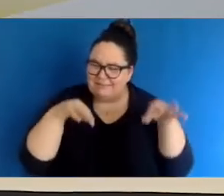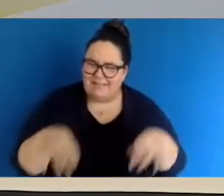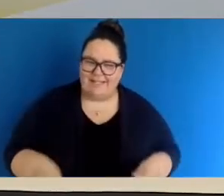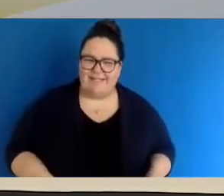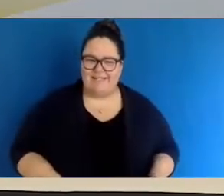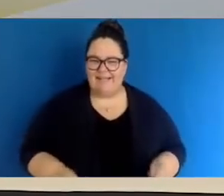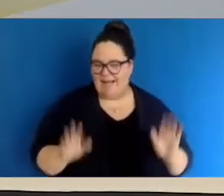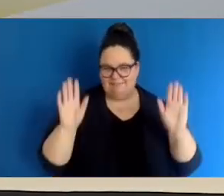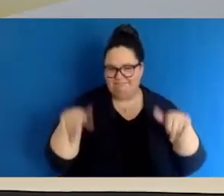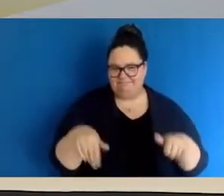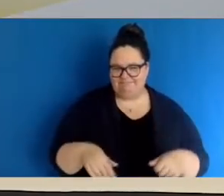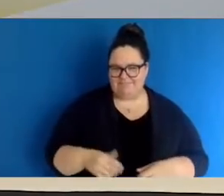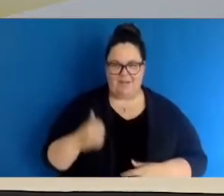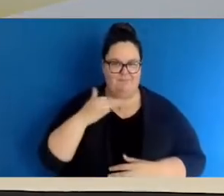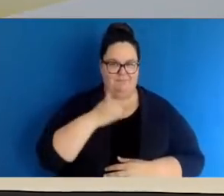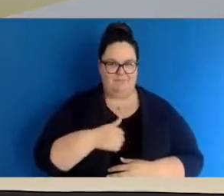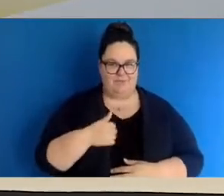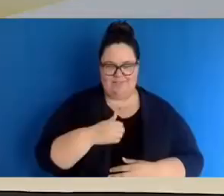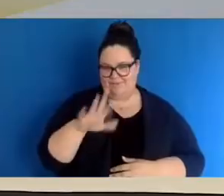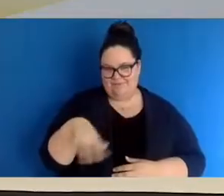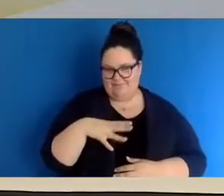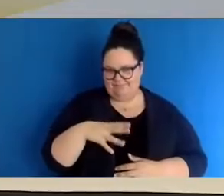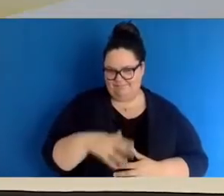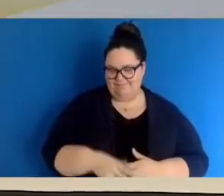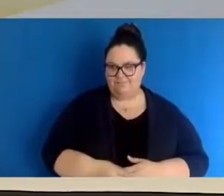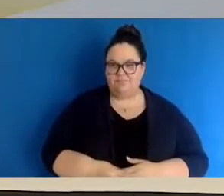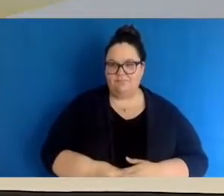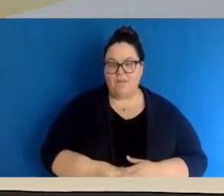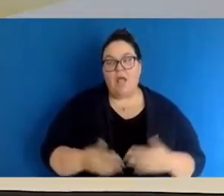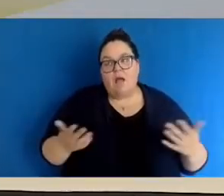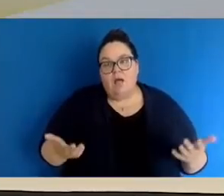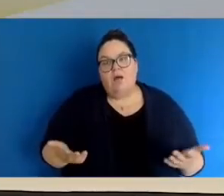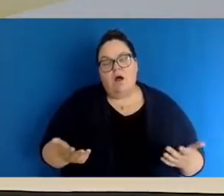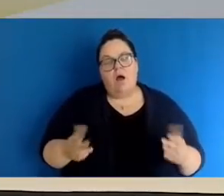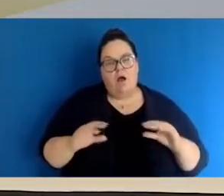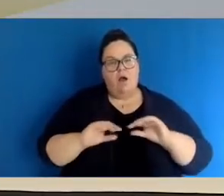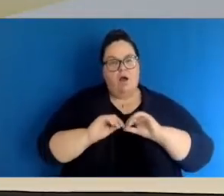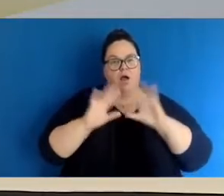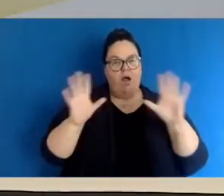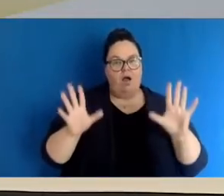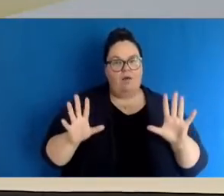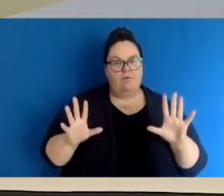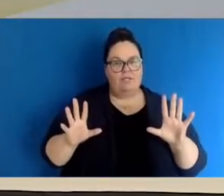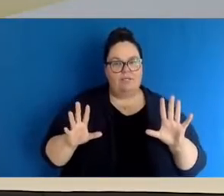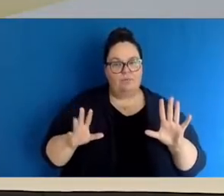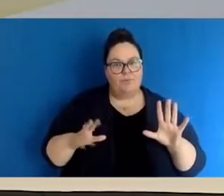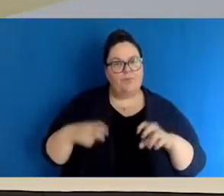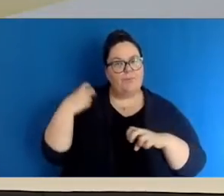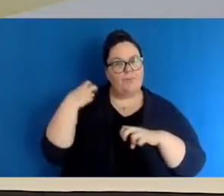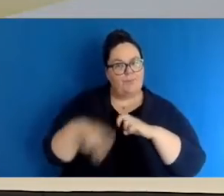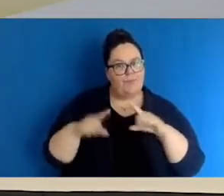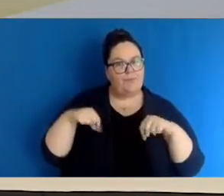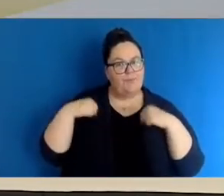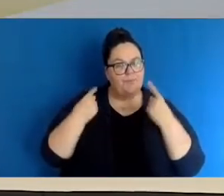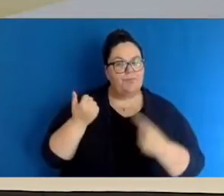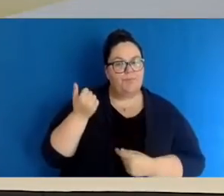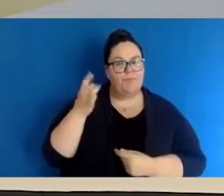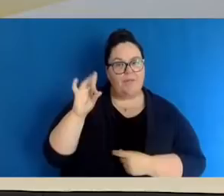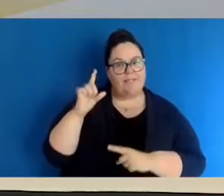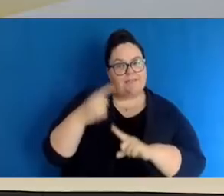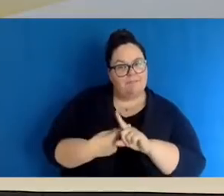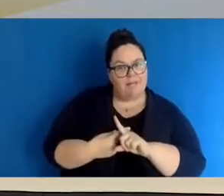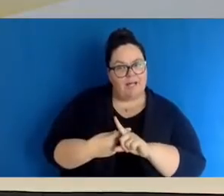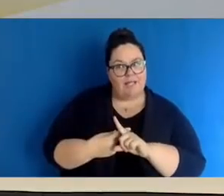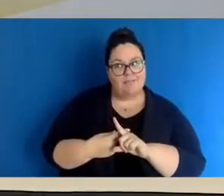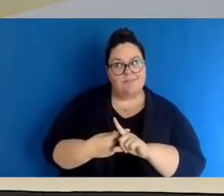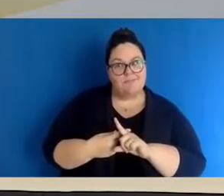And I'm sorry. Yeah, No, that's okay. I'd like. I mean, you obviously have gone through a tough time over these past 18 months, and not all